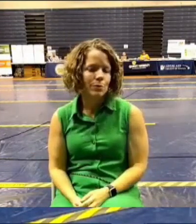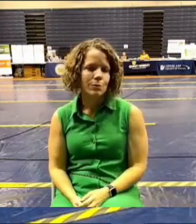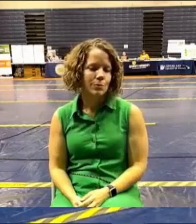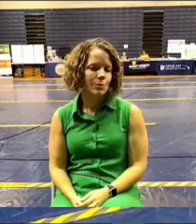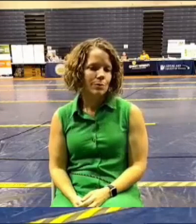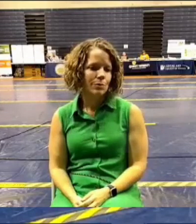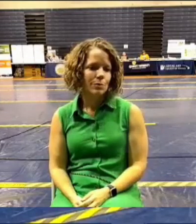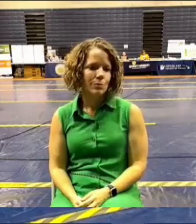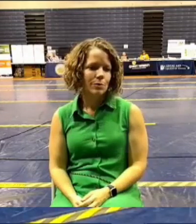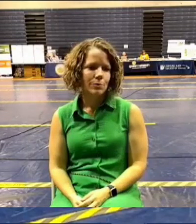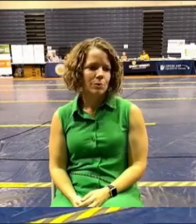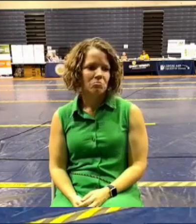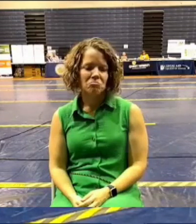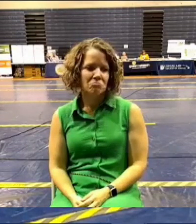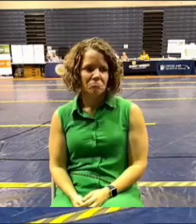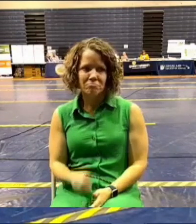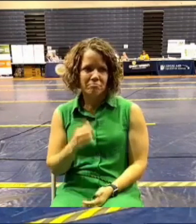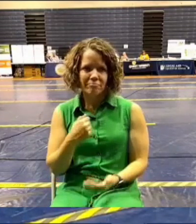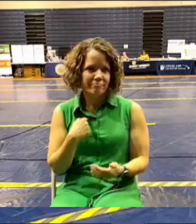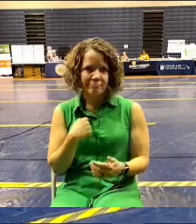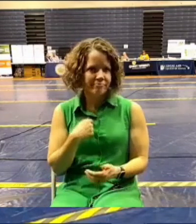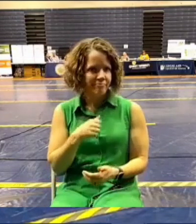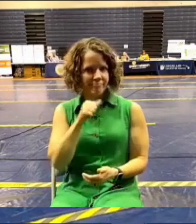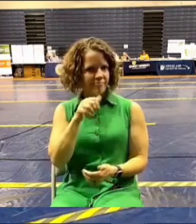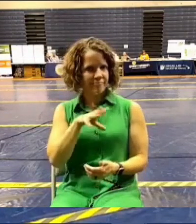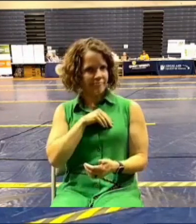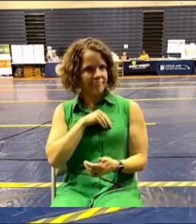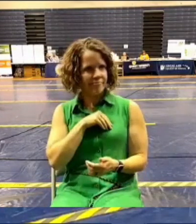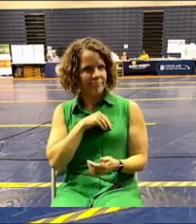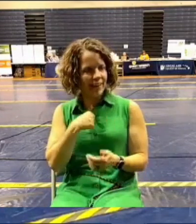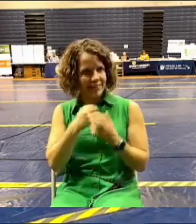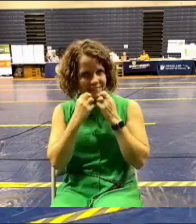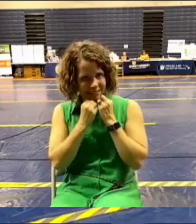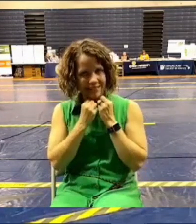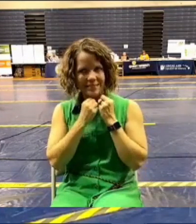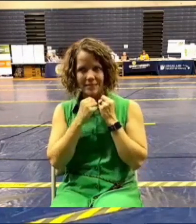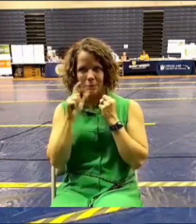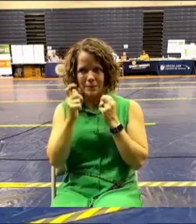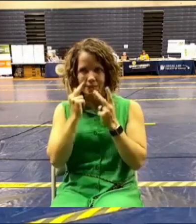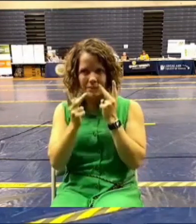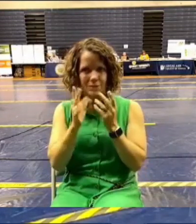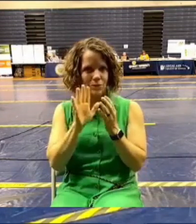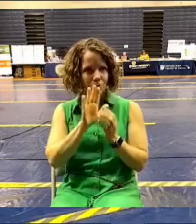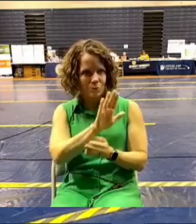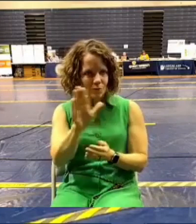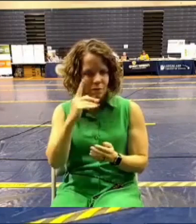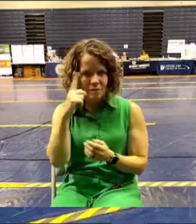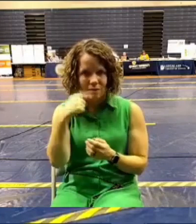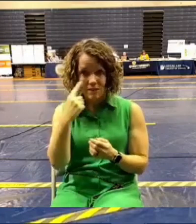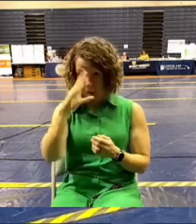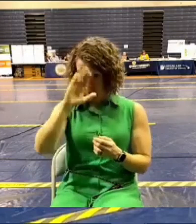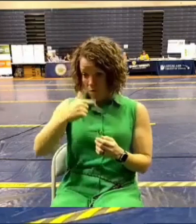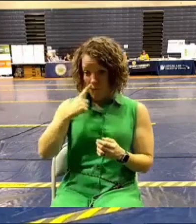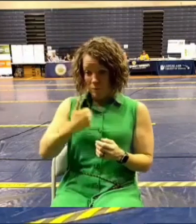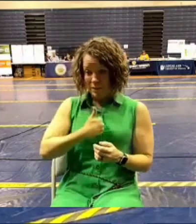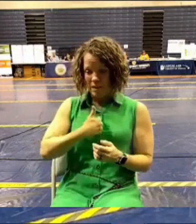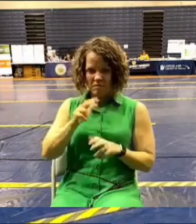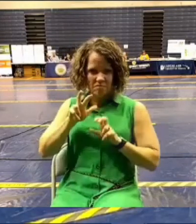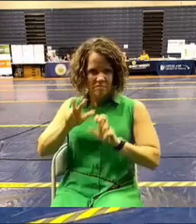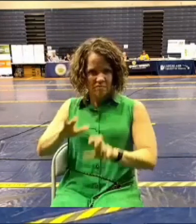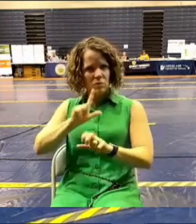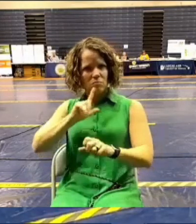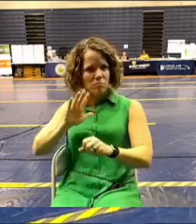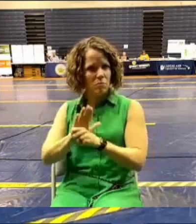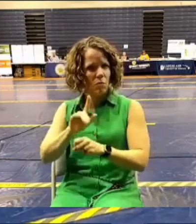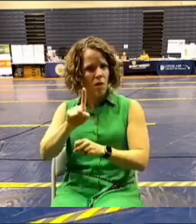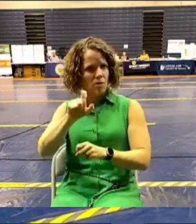I don't know if I can deal with that. I know for myself, I'm giving 110%